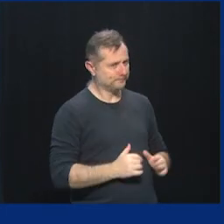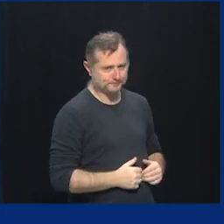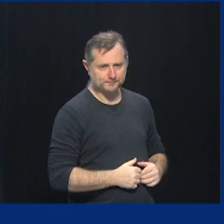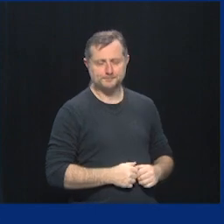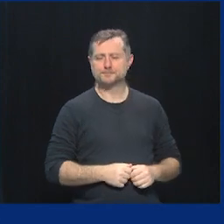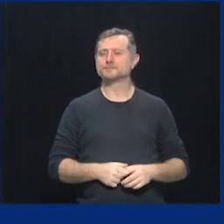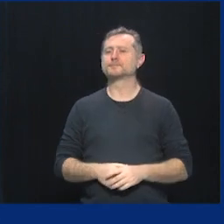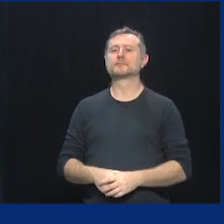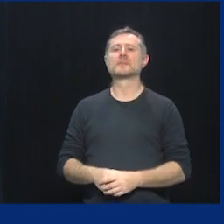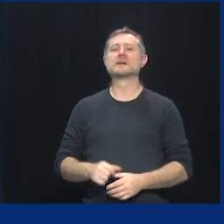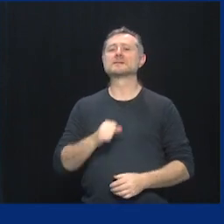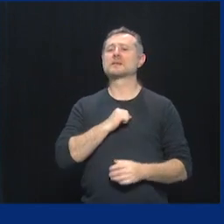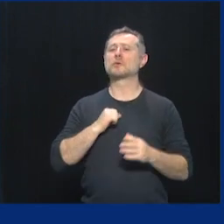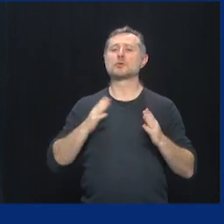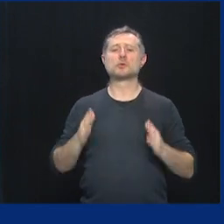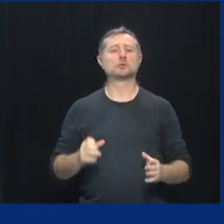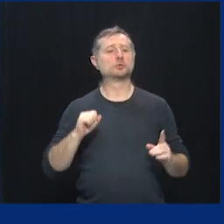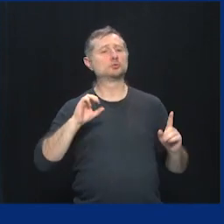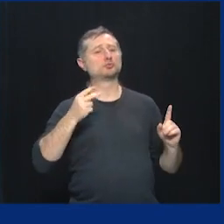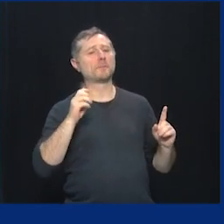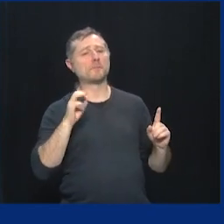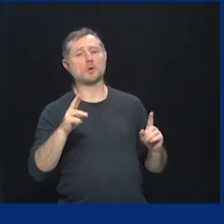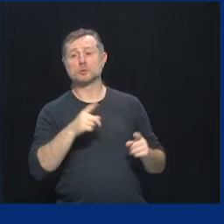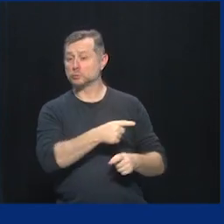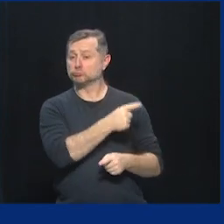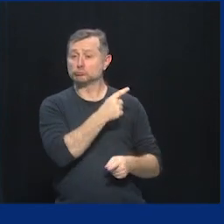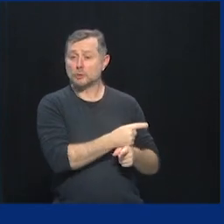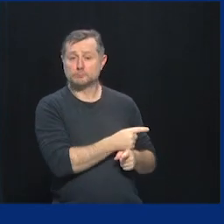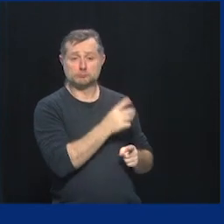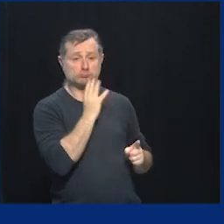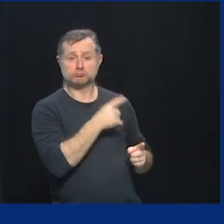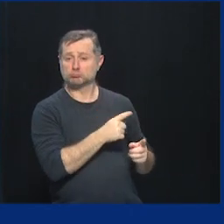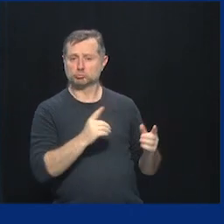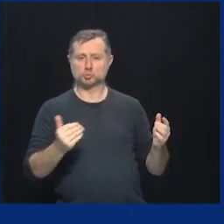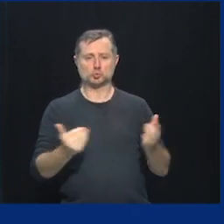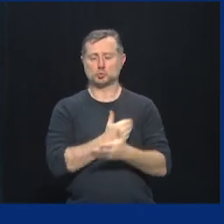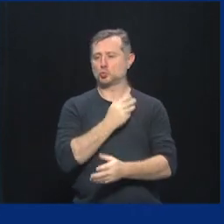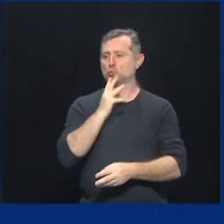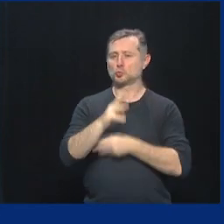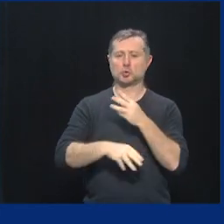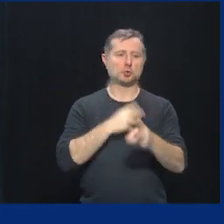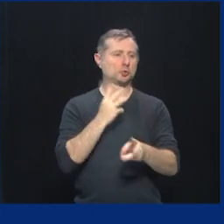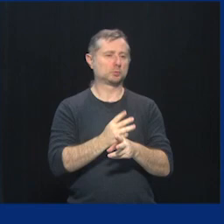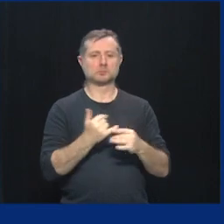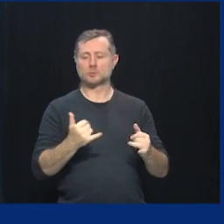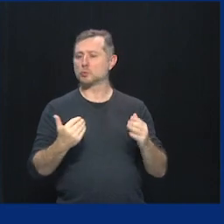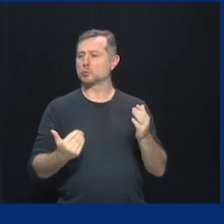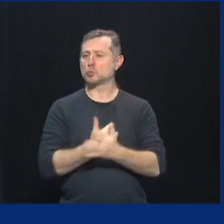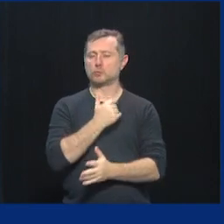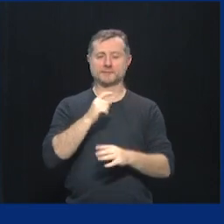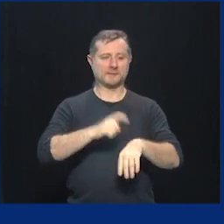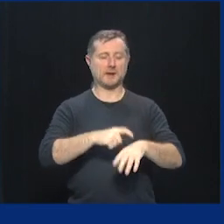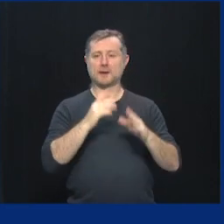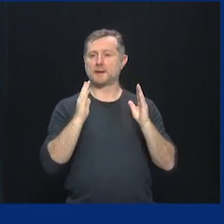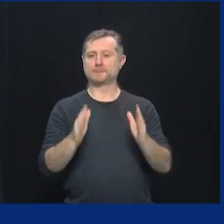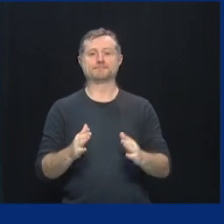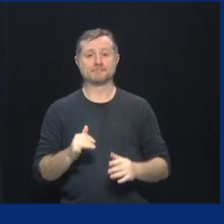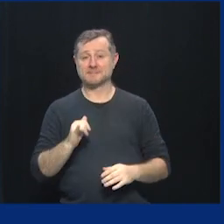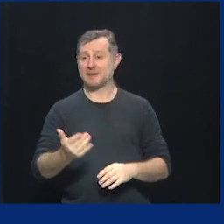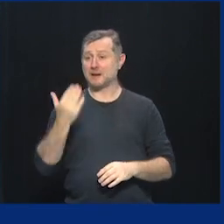Senator Schumer's right. We are in a whole new world now. Let's be blunt about it. We saw a horrifying storm last